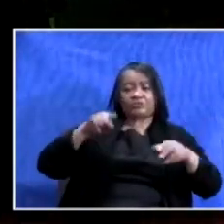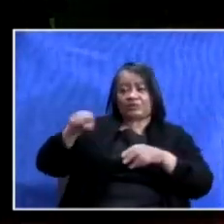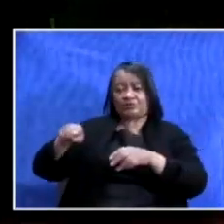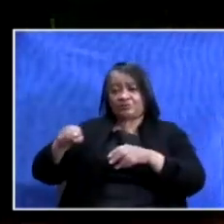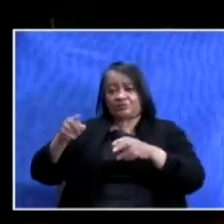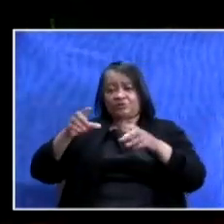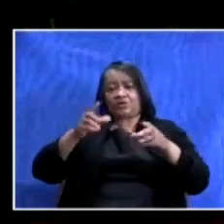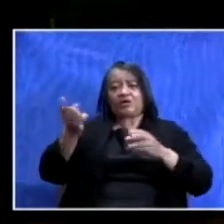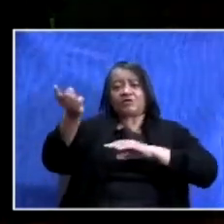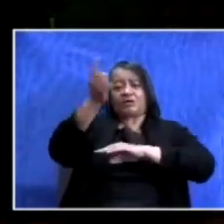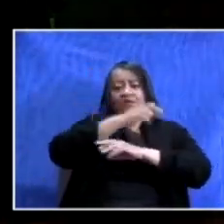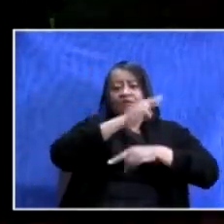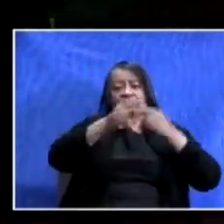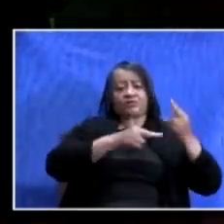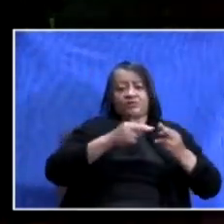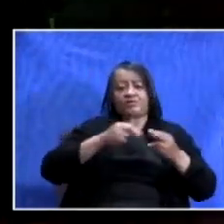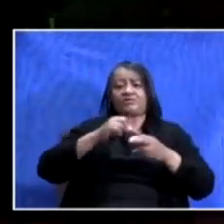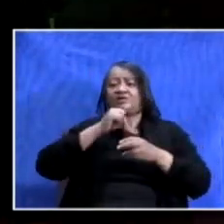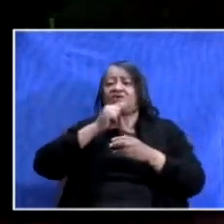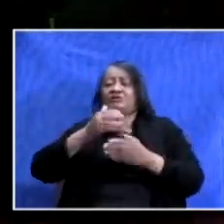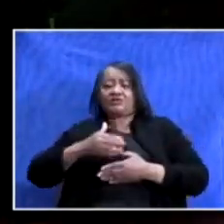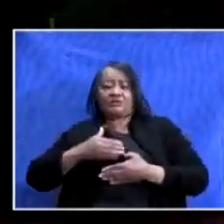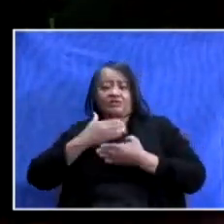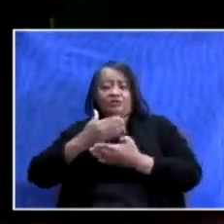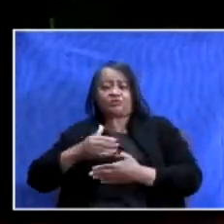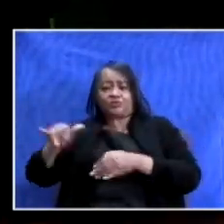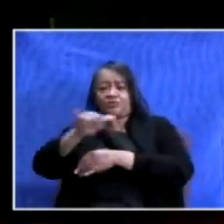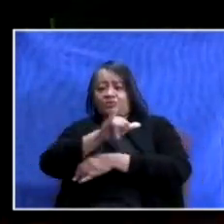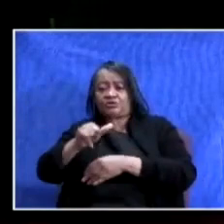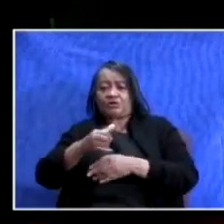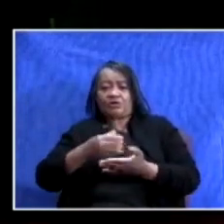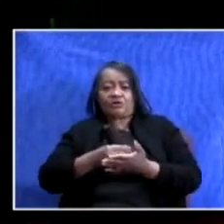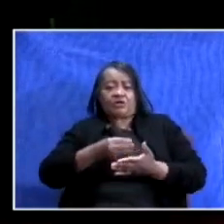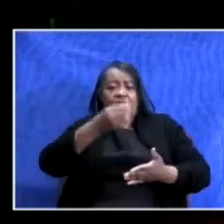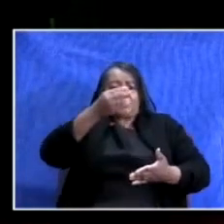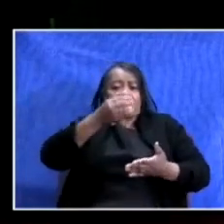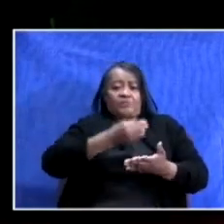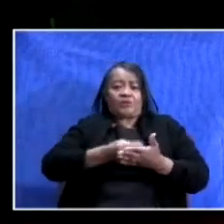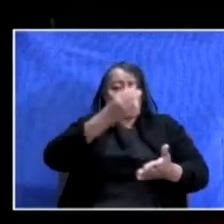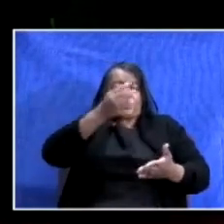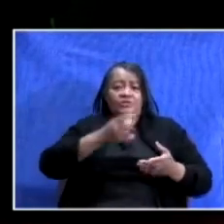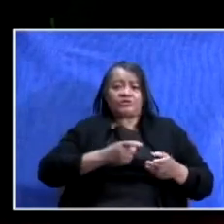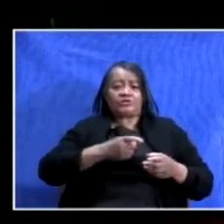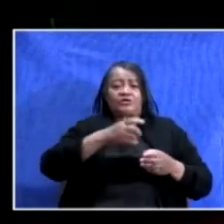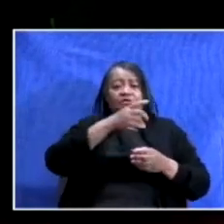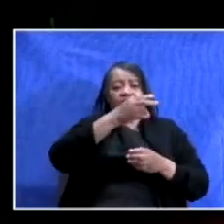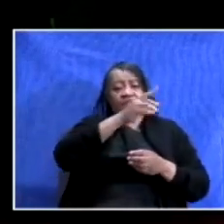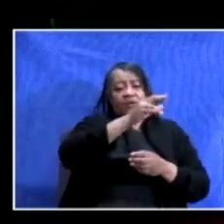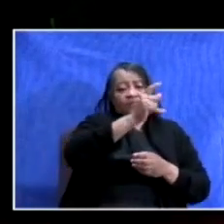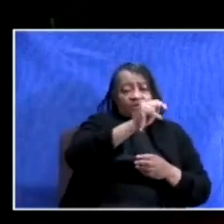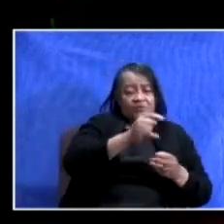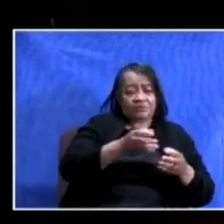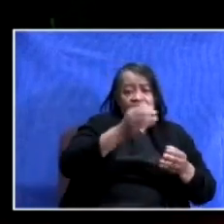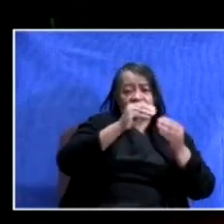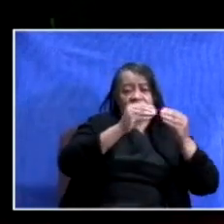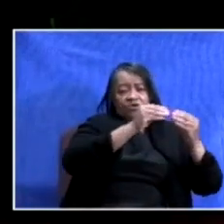this day rejoice are not enjoyed in common. The rich inheritance of justice, liberty, prosperity, and